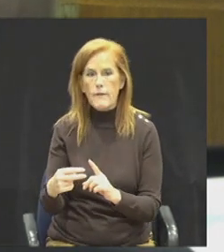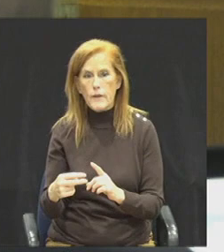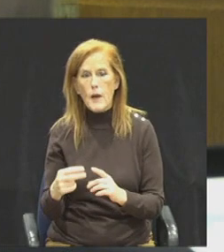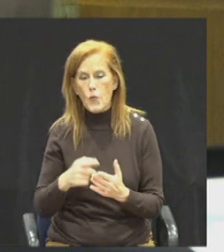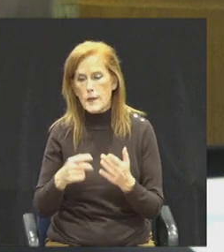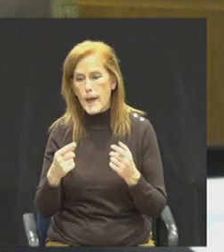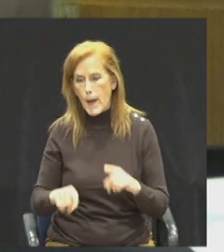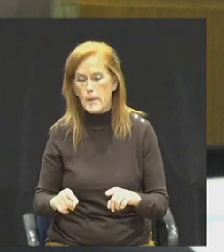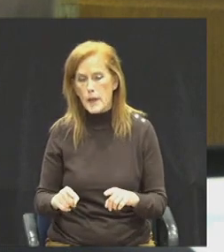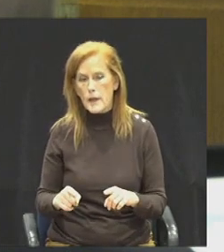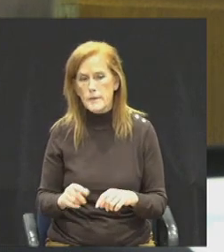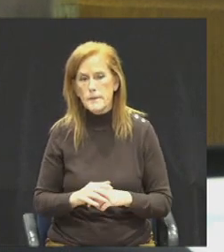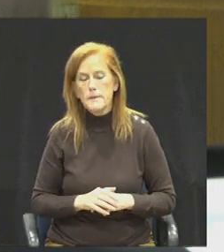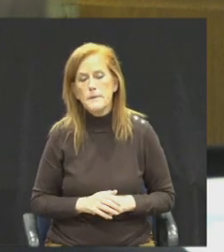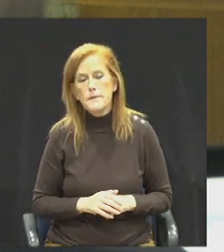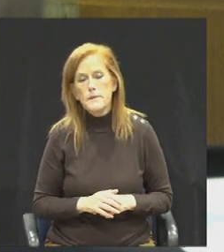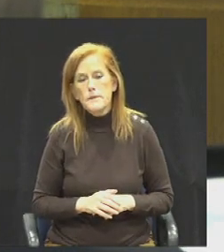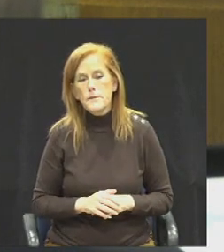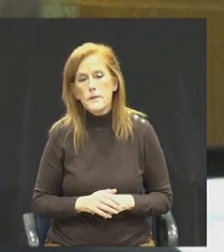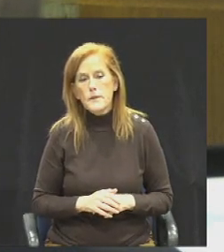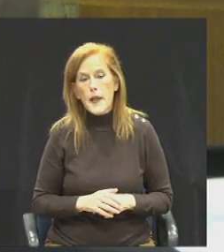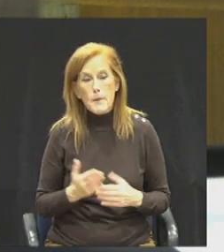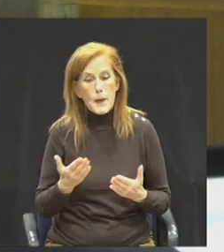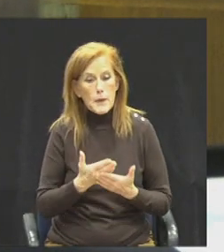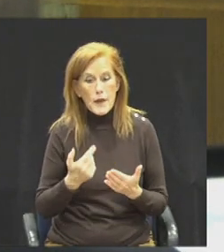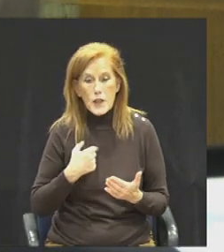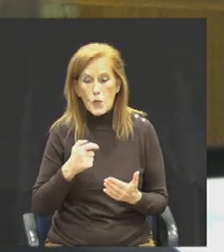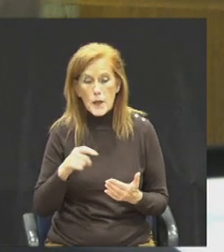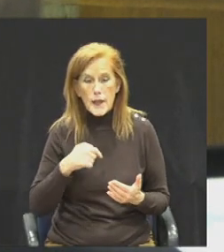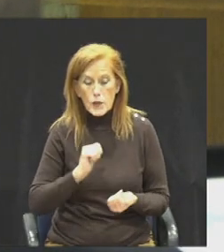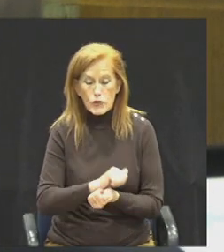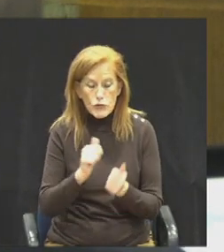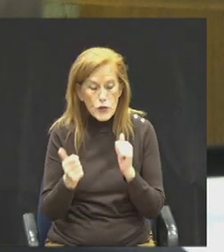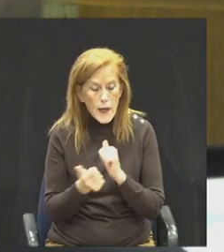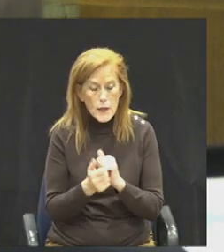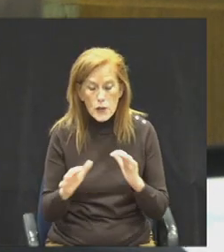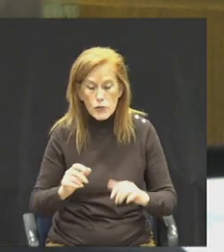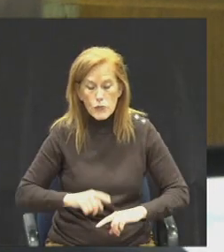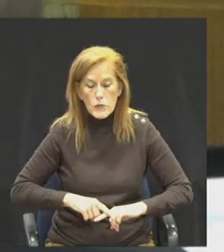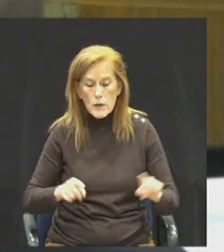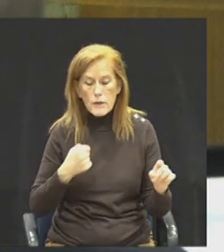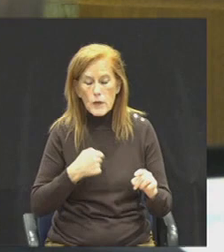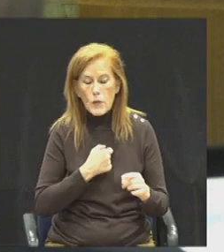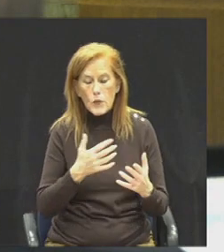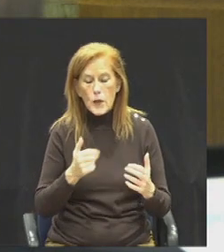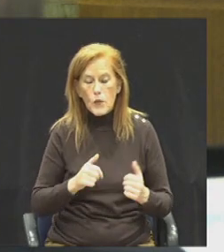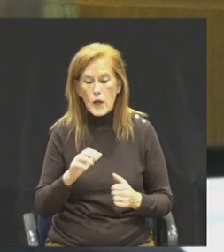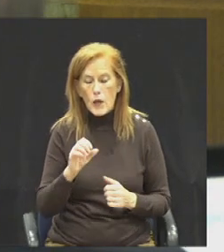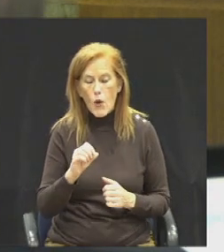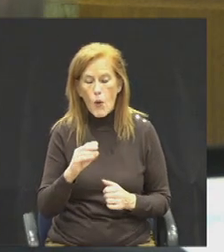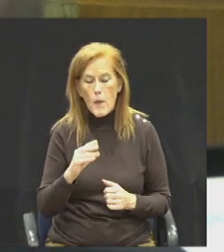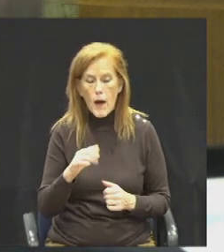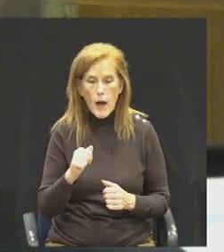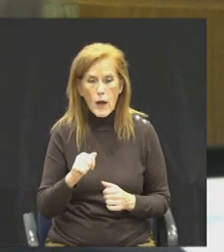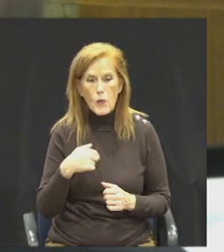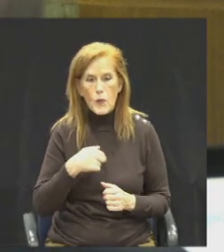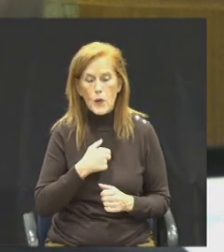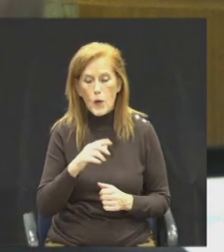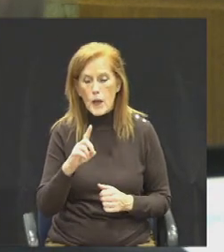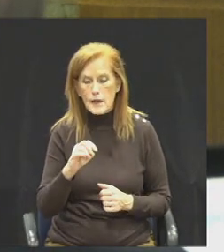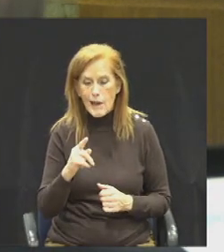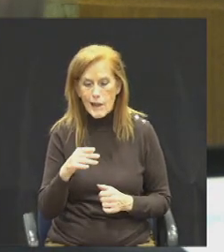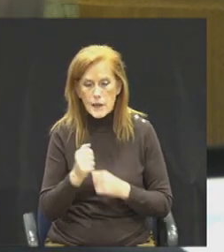happening in our community and what we need to do different, because we want Omaha, we want Douglas County, we